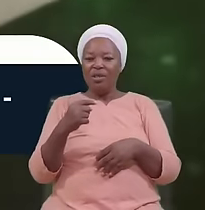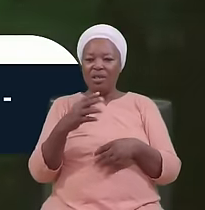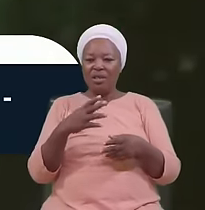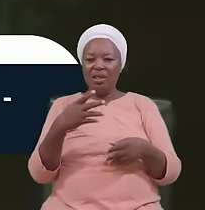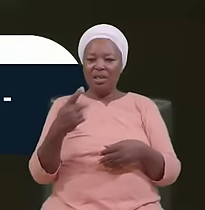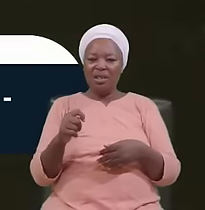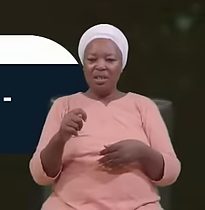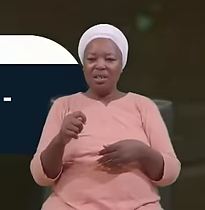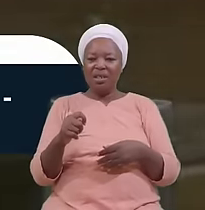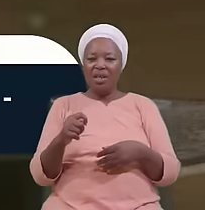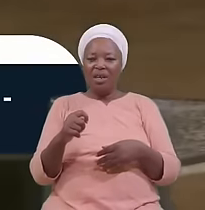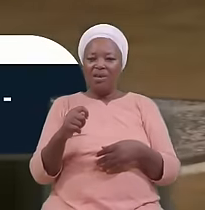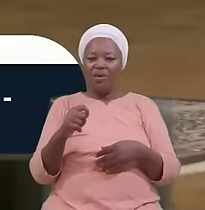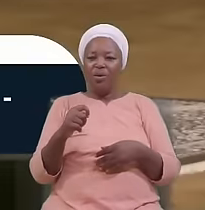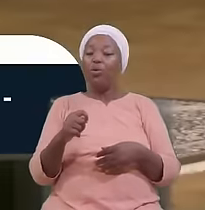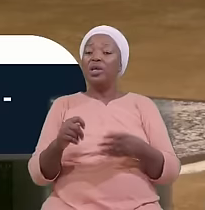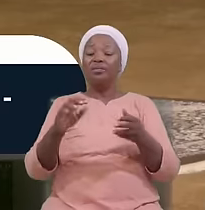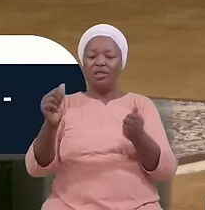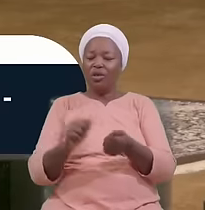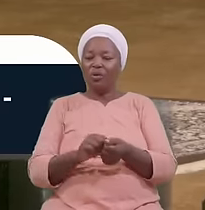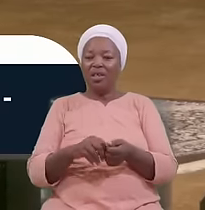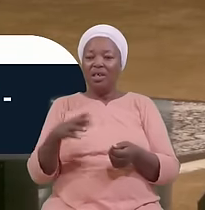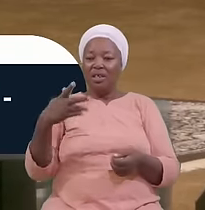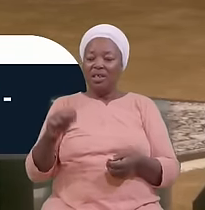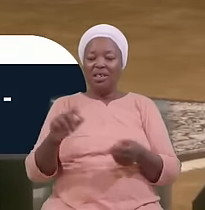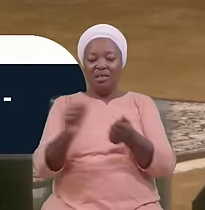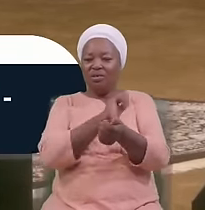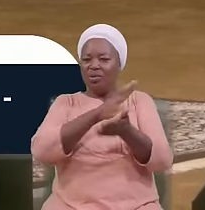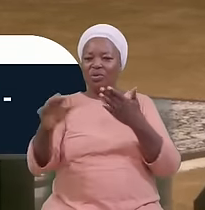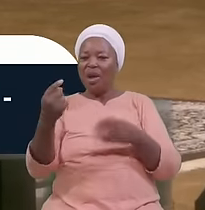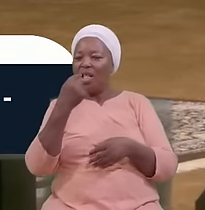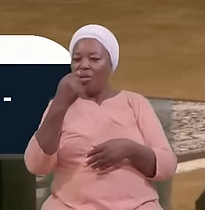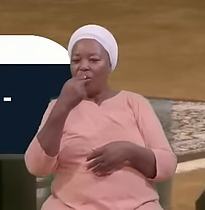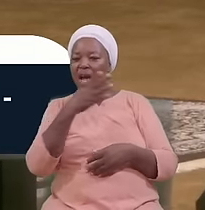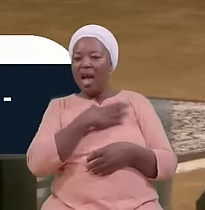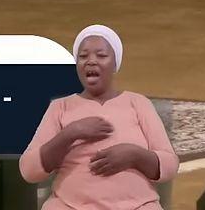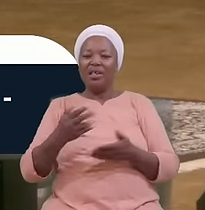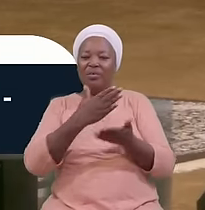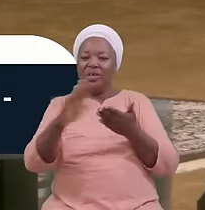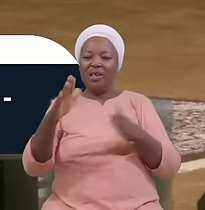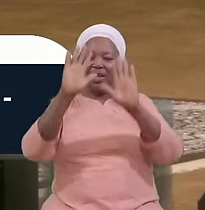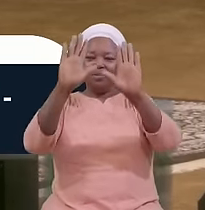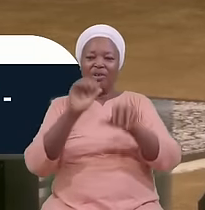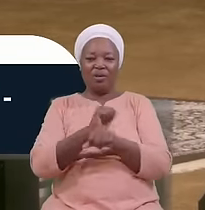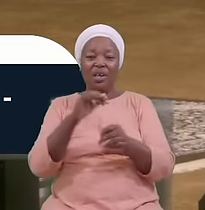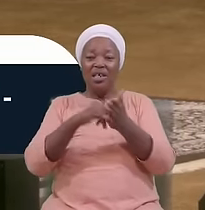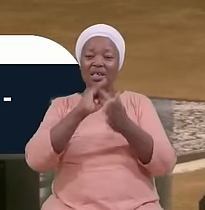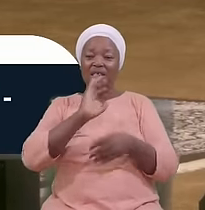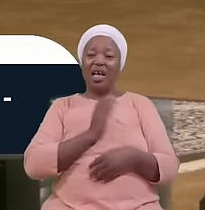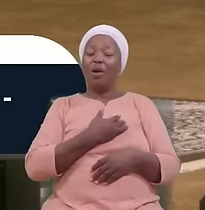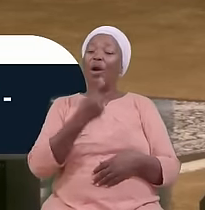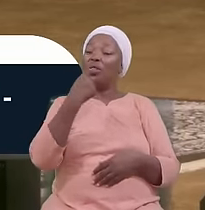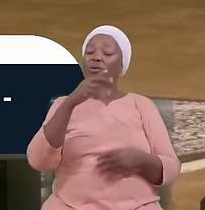miracle. Actually, it's our tongue that ruins our lives. God